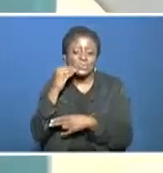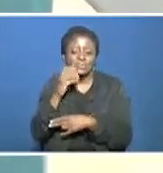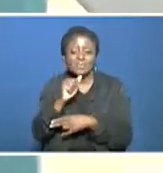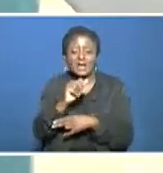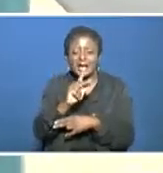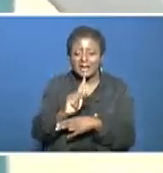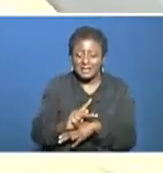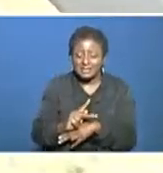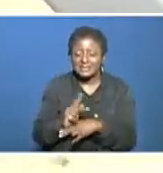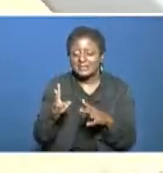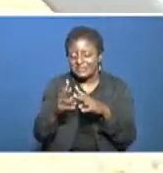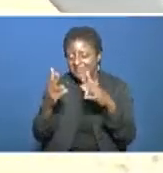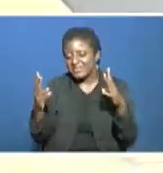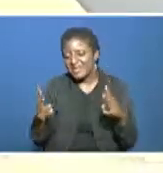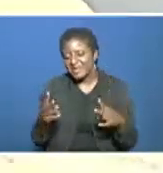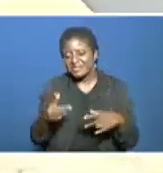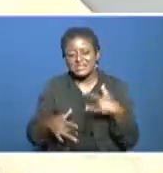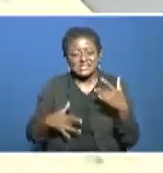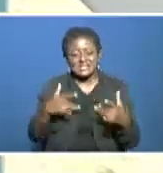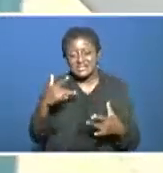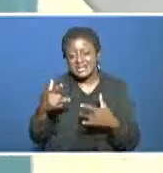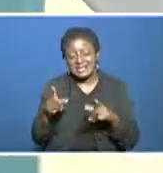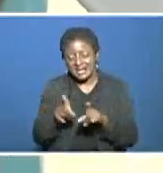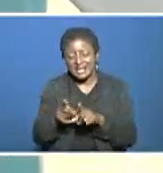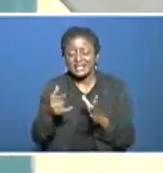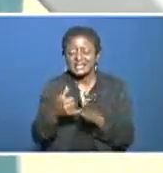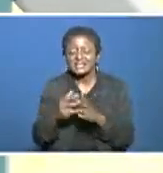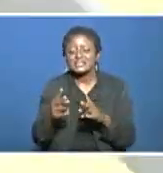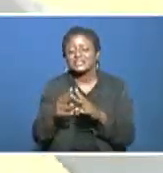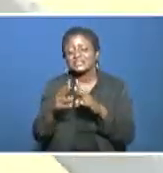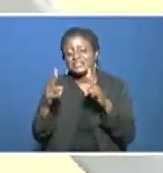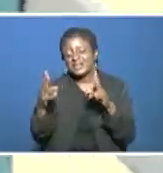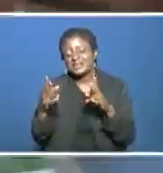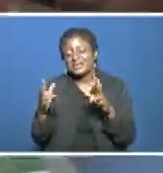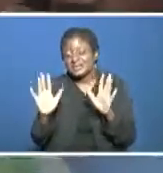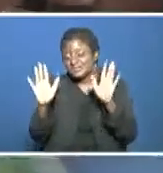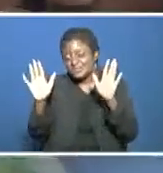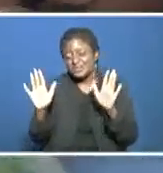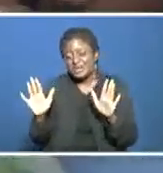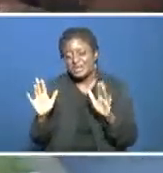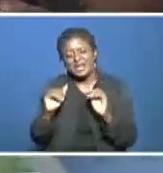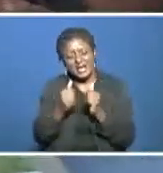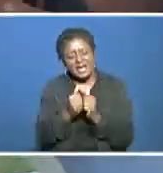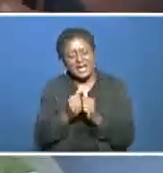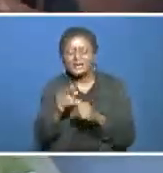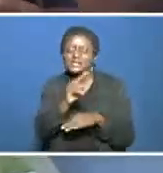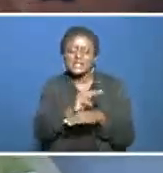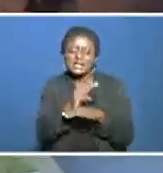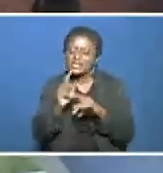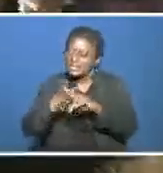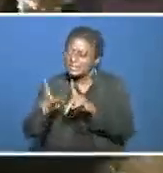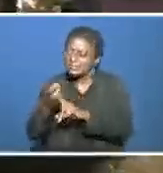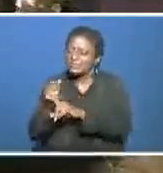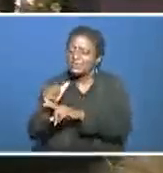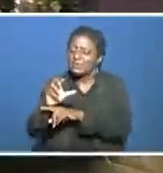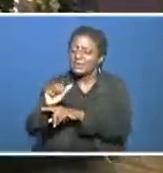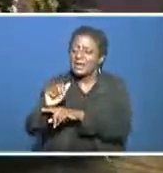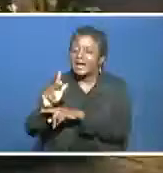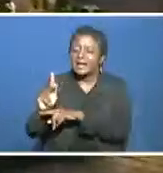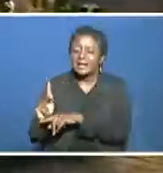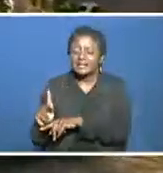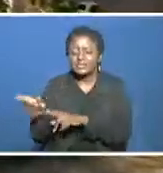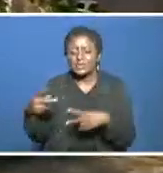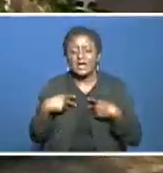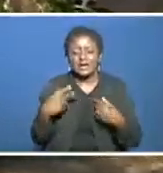very exciting. It's very great. How is Nassau different from Acklins? You have